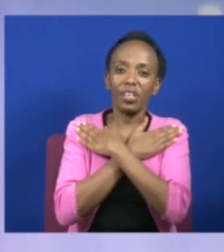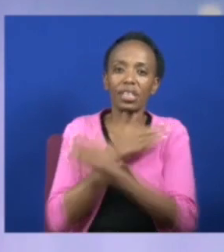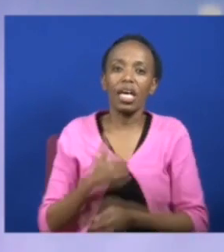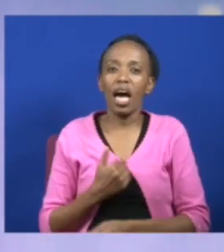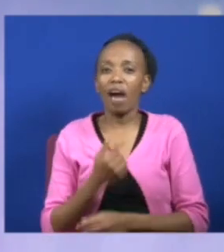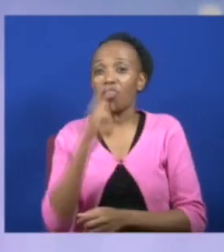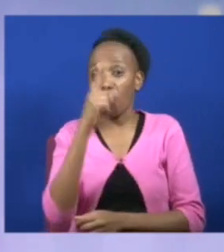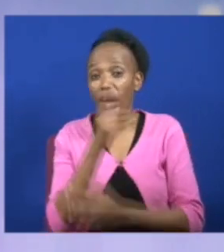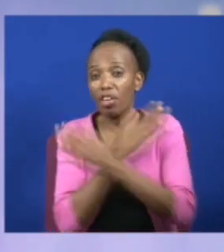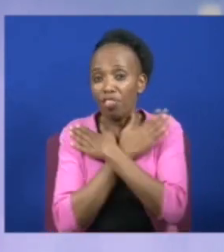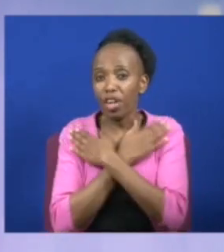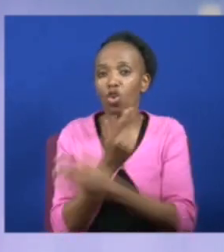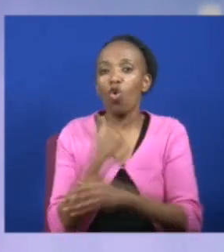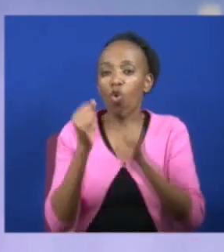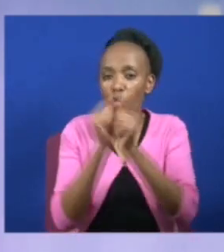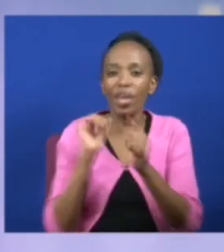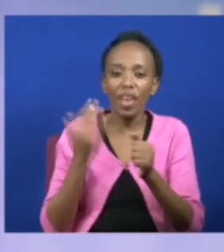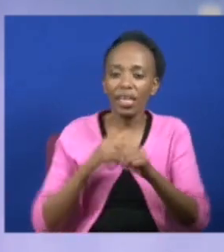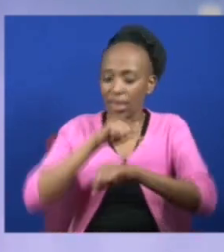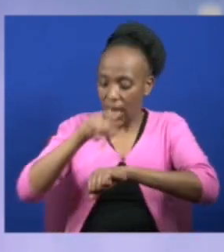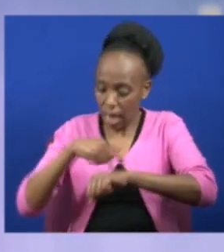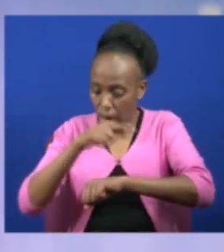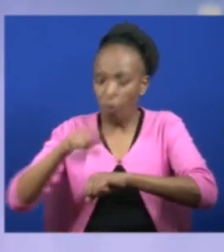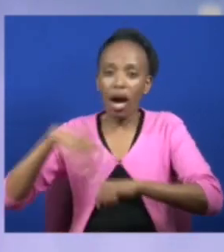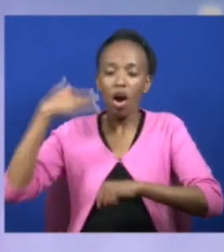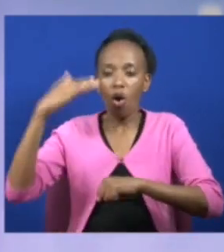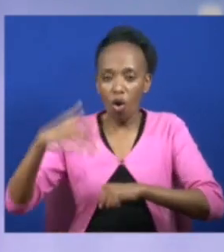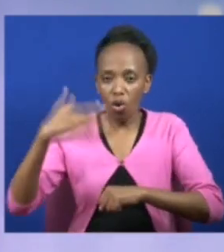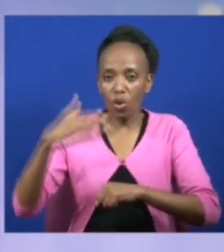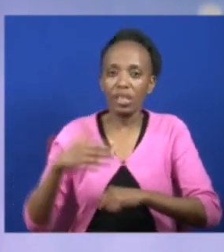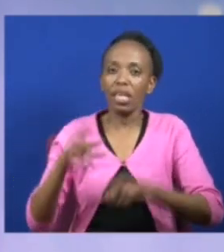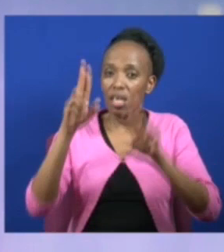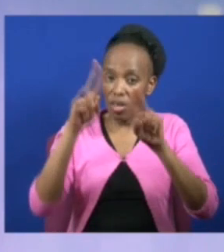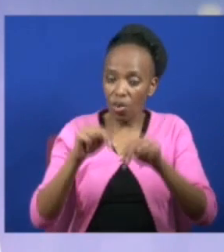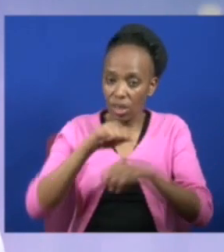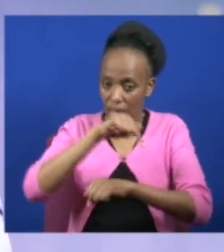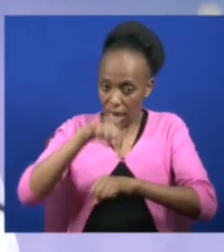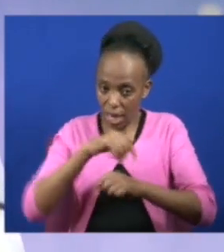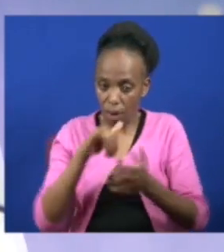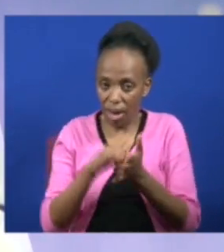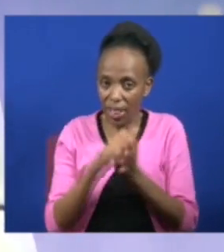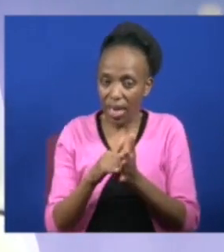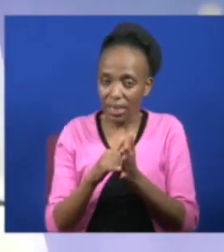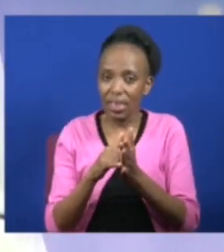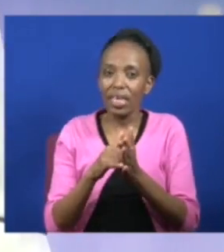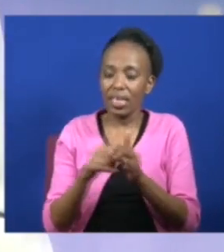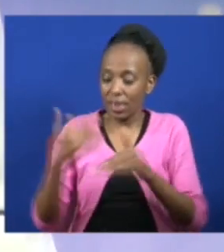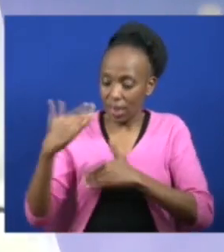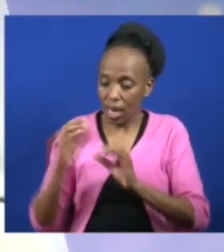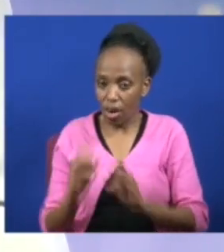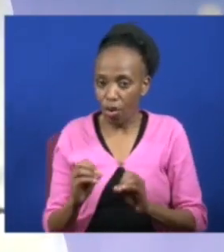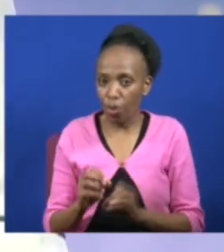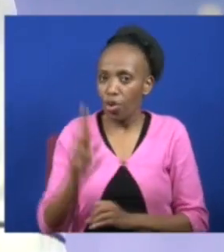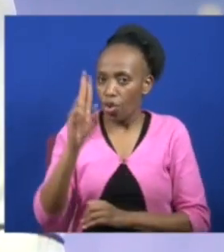is a friend who is with us every hour. There is not an hour that he is not near